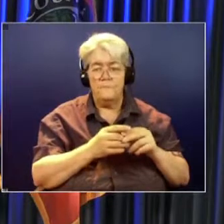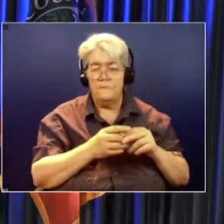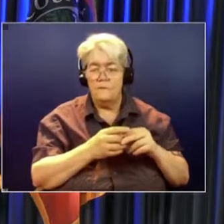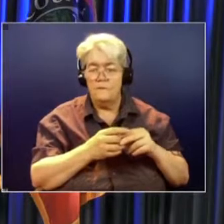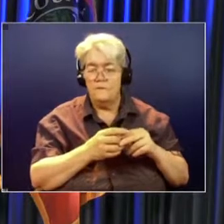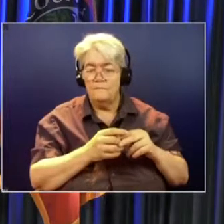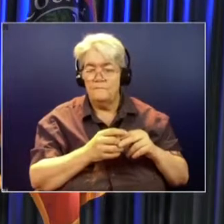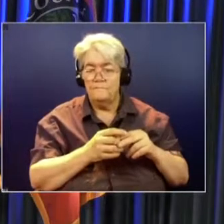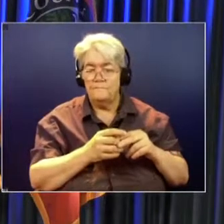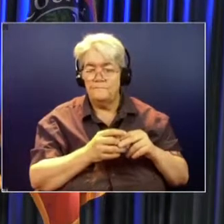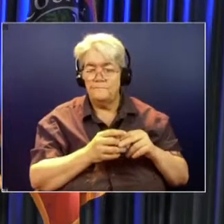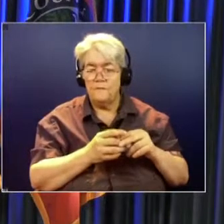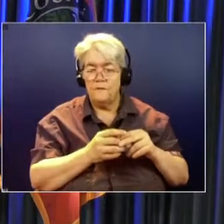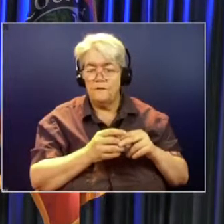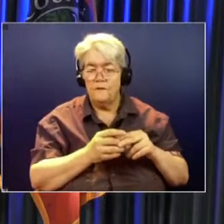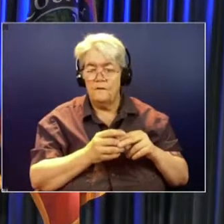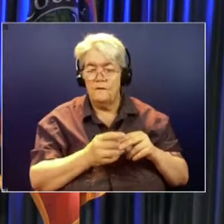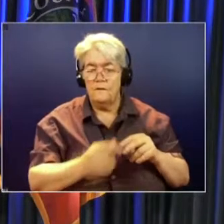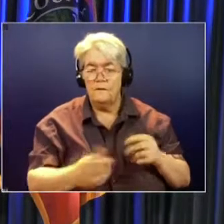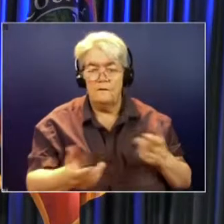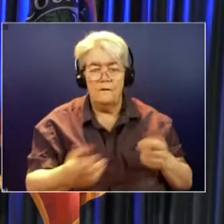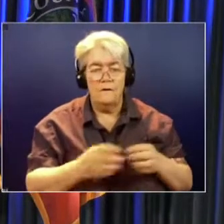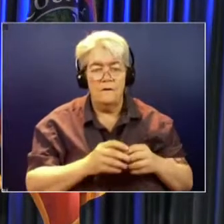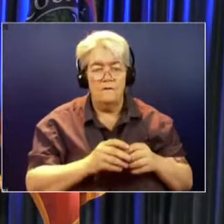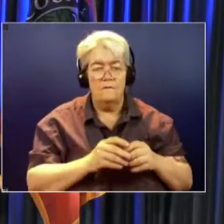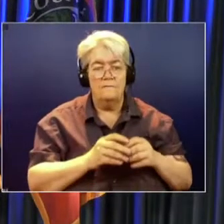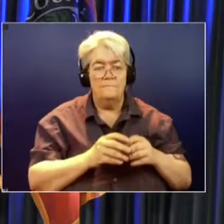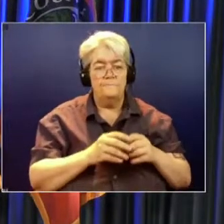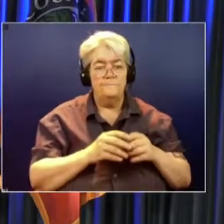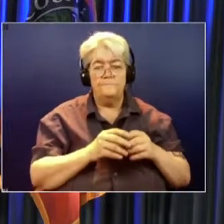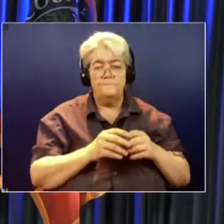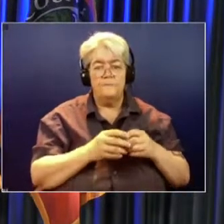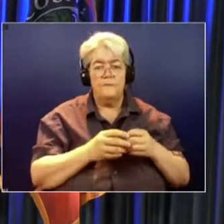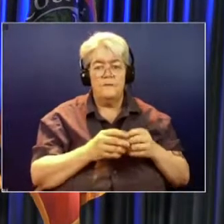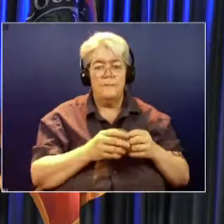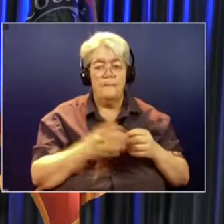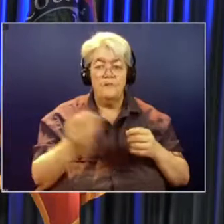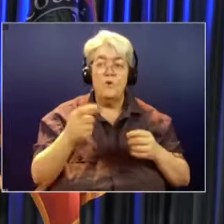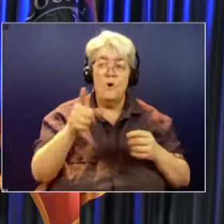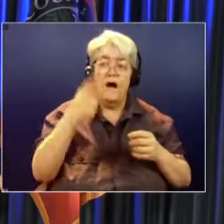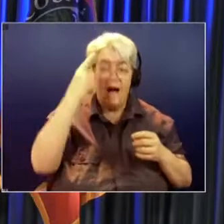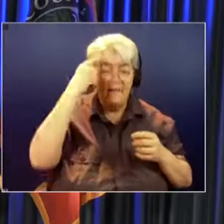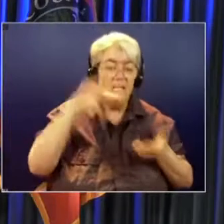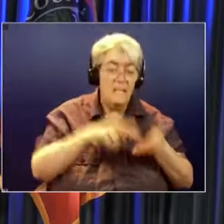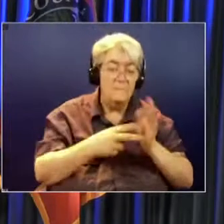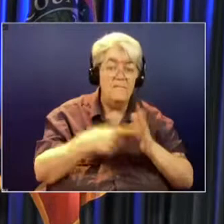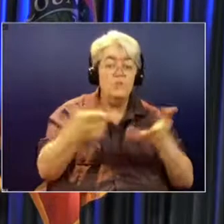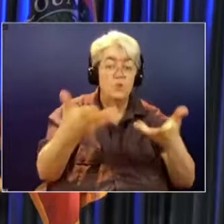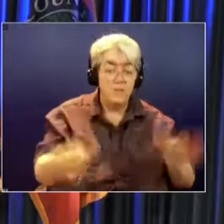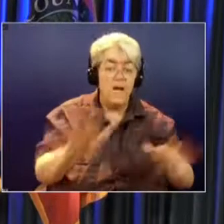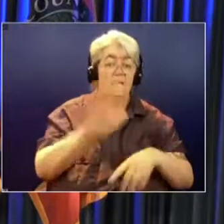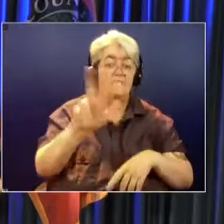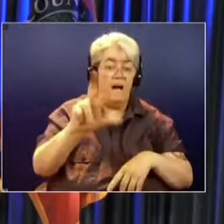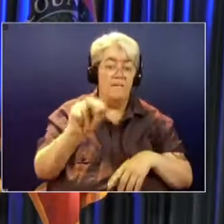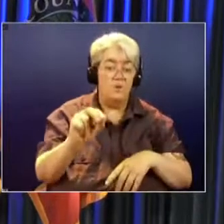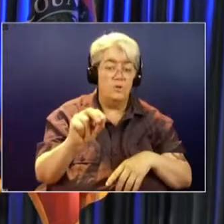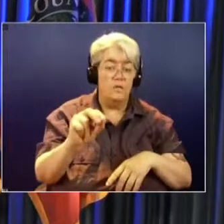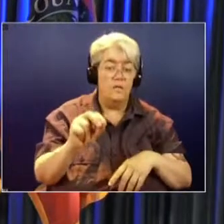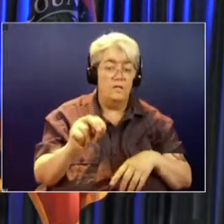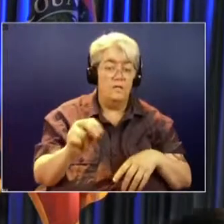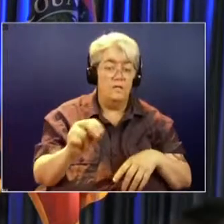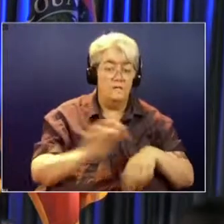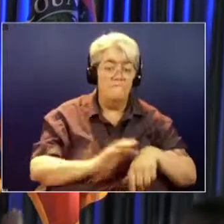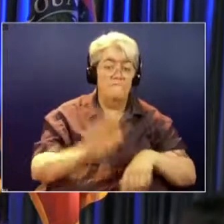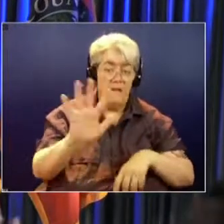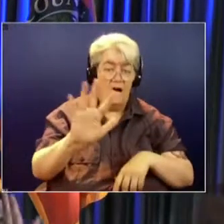It seems, I think you need to tilt up a little bit. My head's a little too close to the So top. the other thing is, Yep. the podium